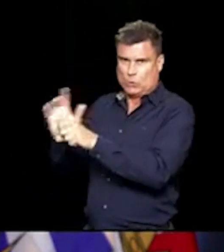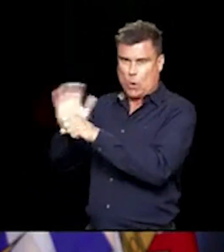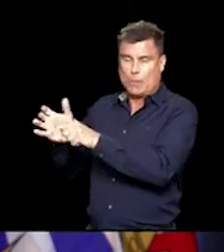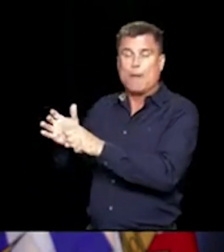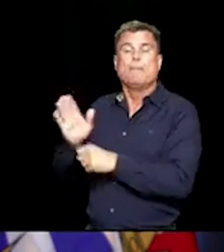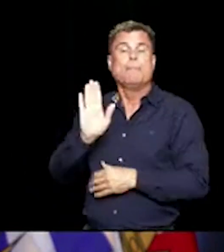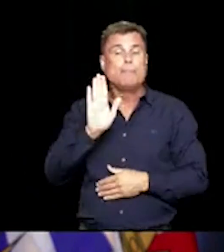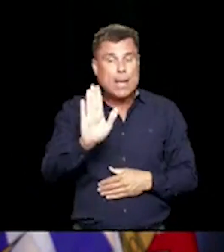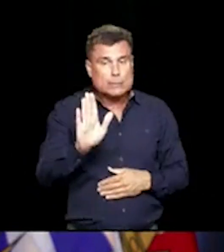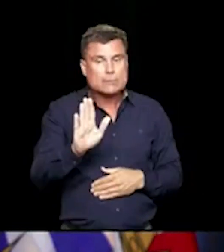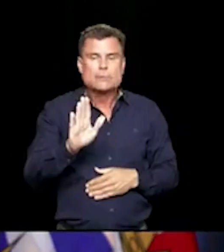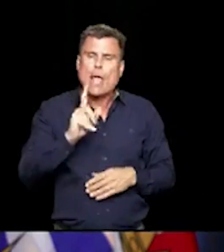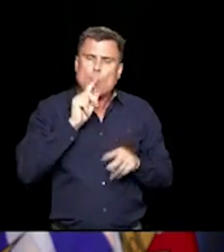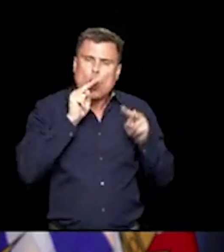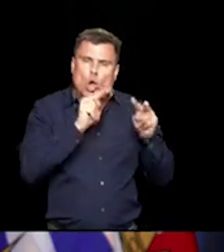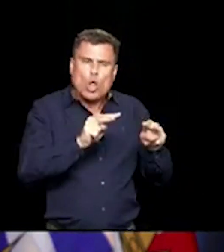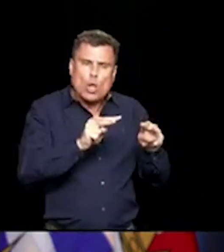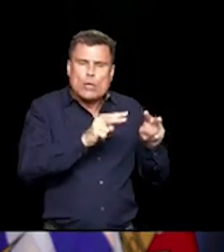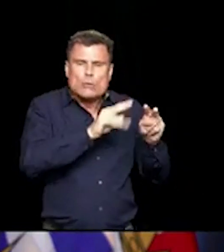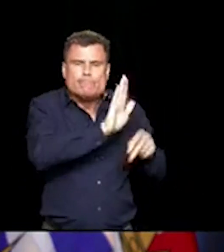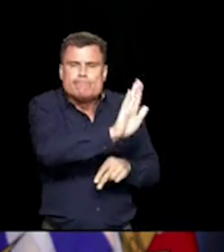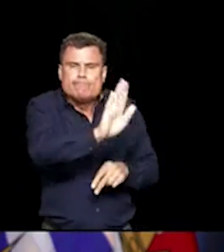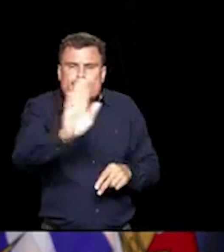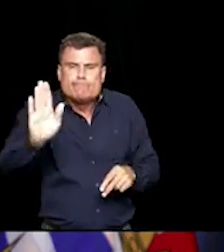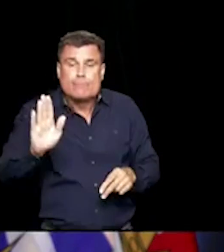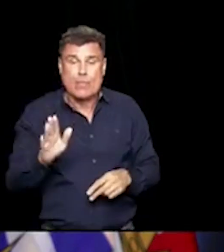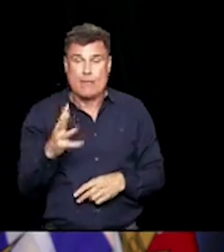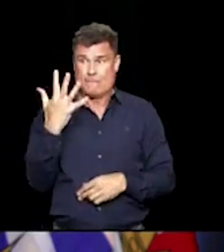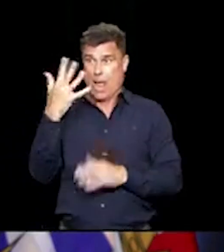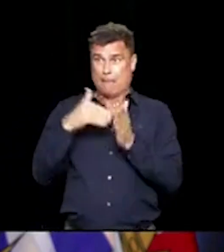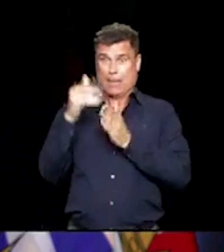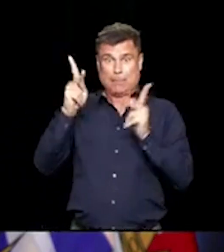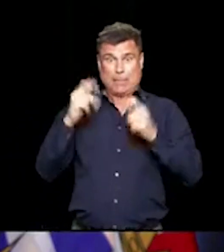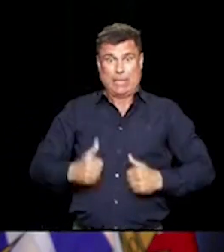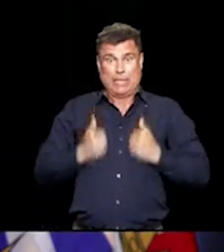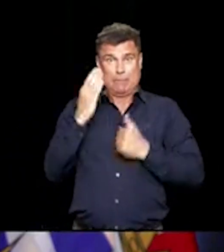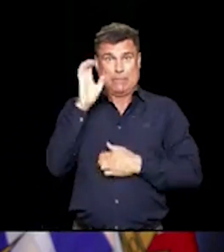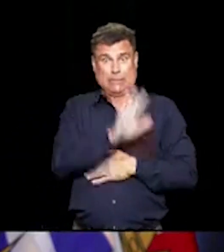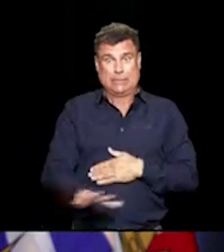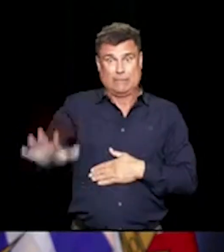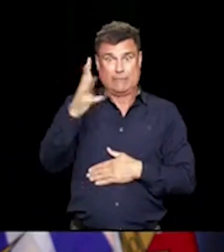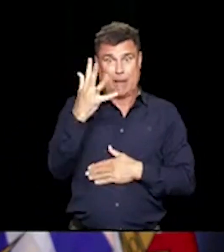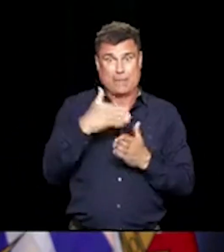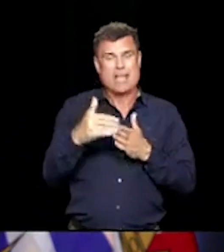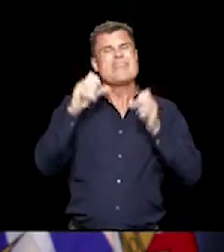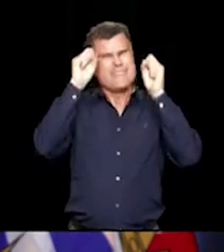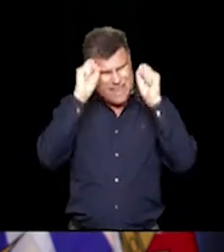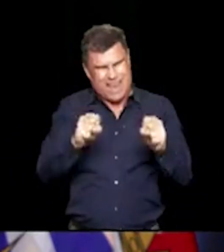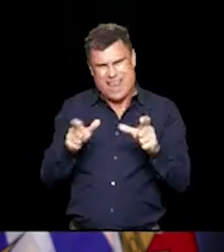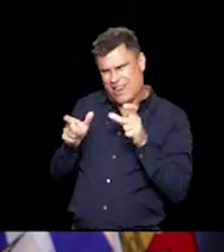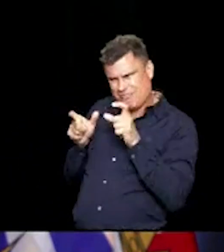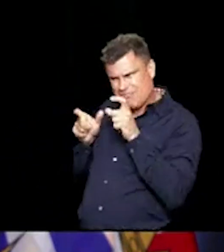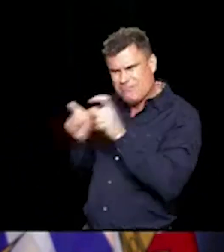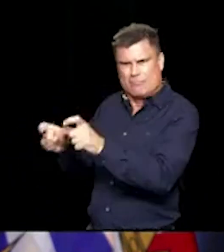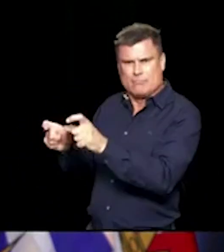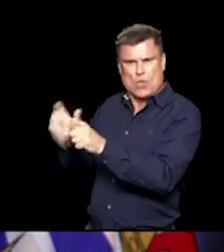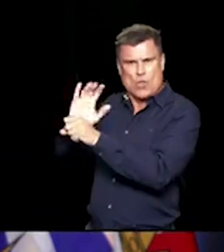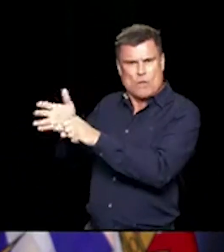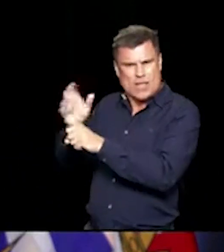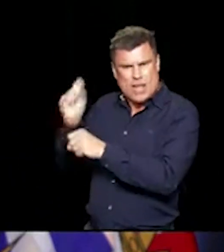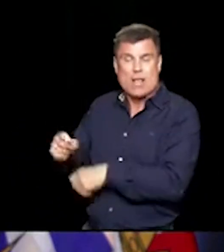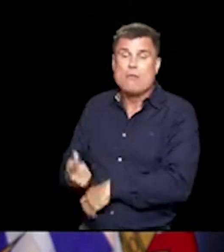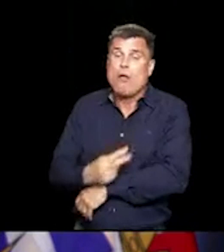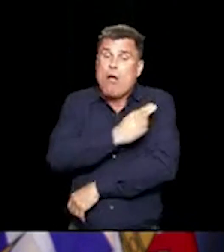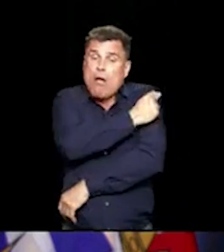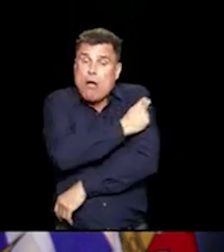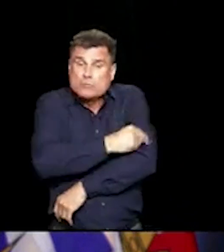The individual actions of 5 million people across the province, the most important way that we stop the spread. And there are things that we